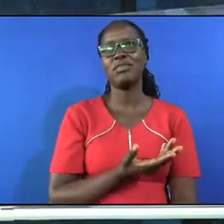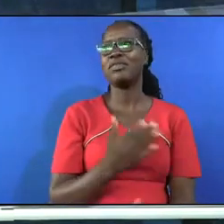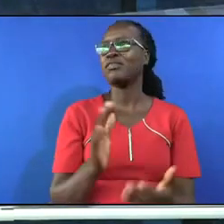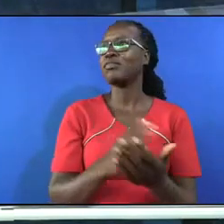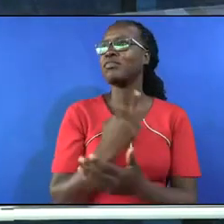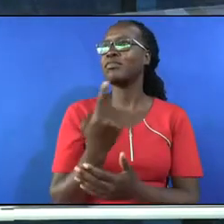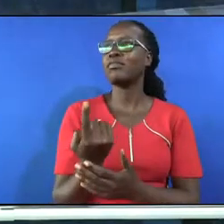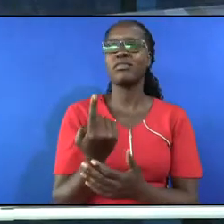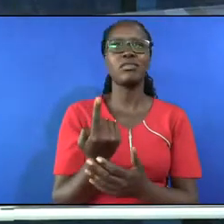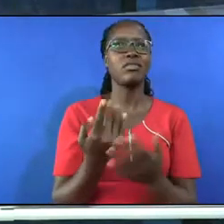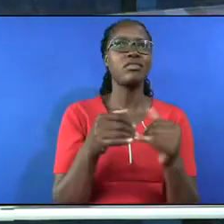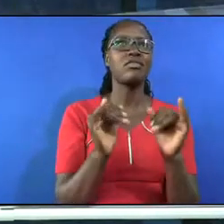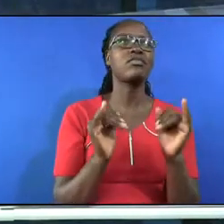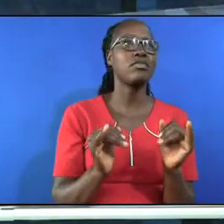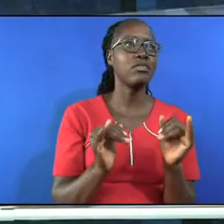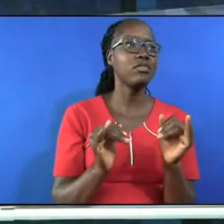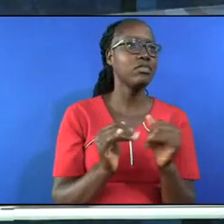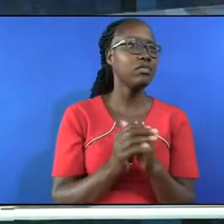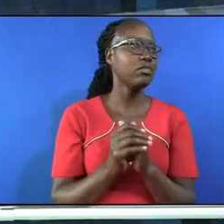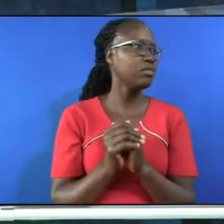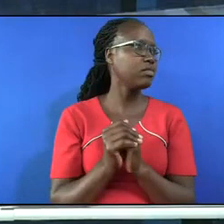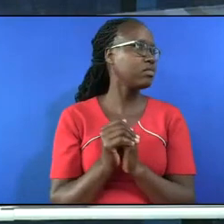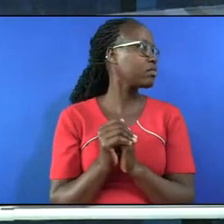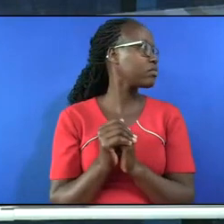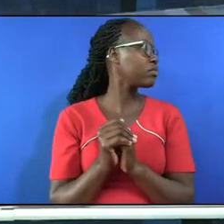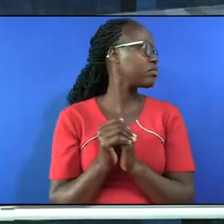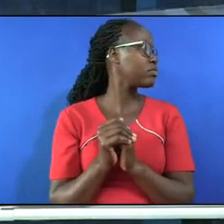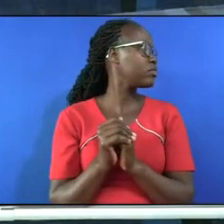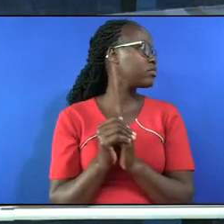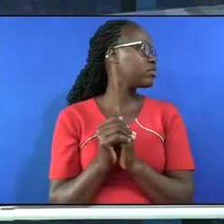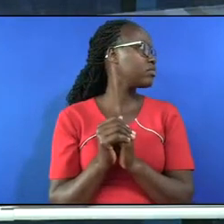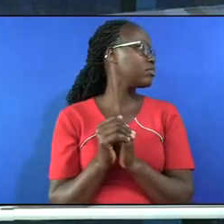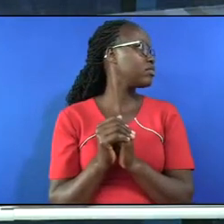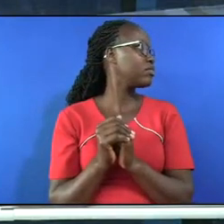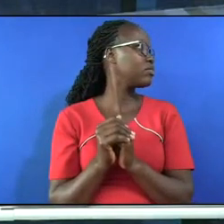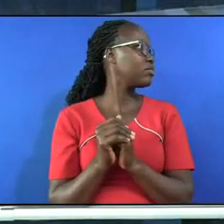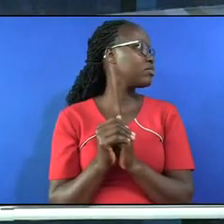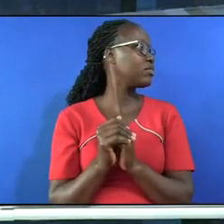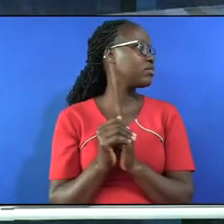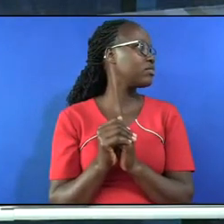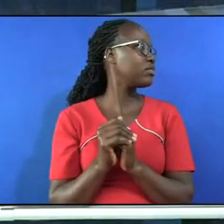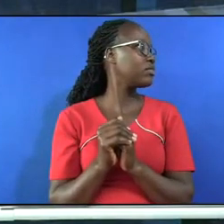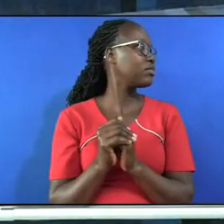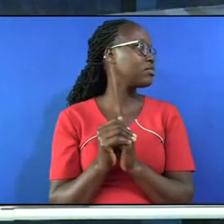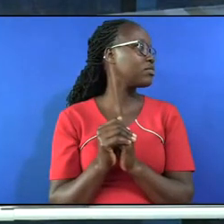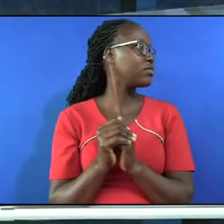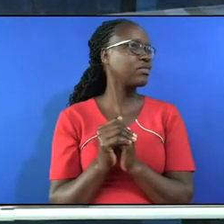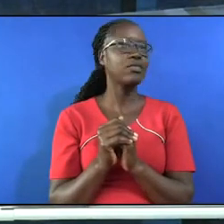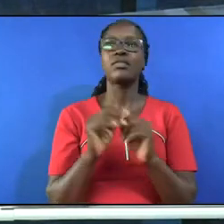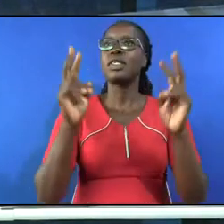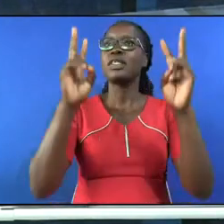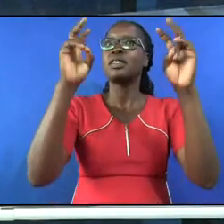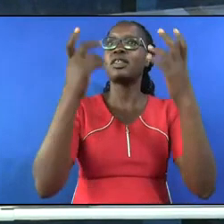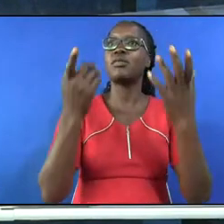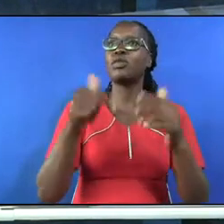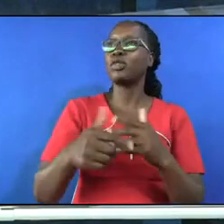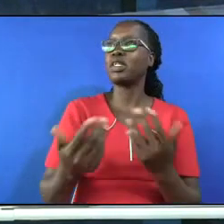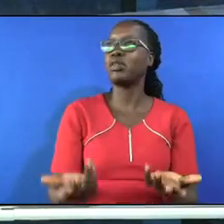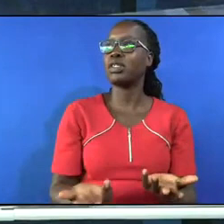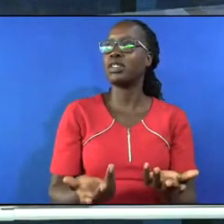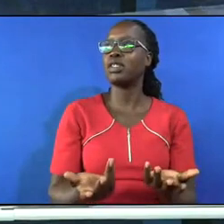Someone? A child or anyone? I'd love a child to tell us. What is the sermon